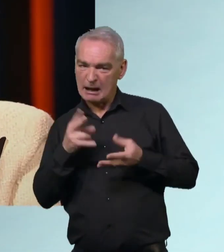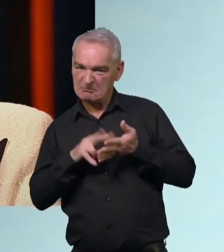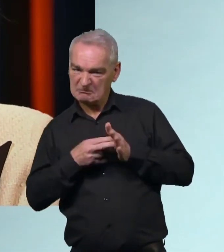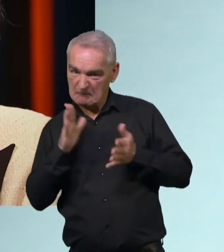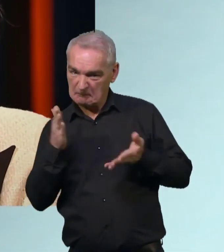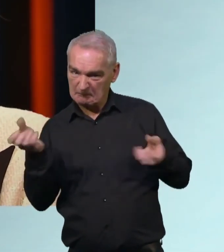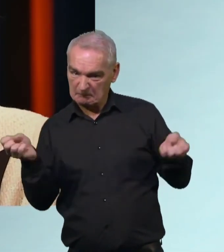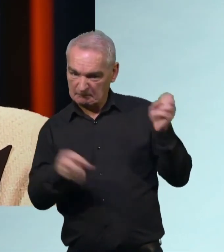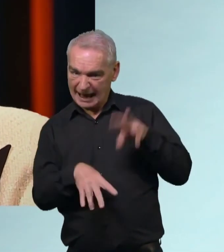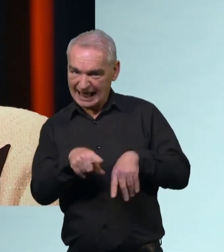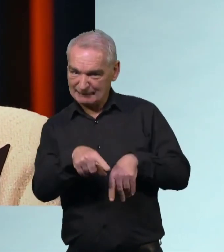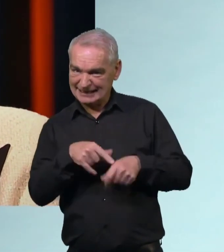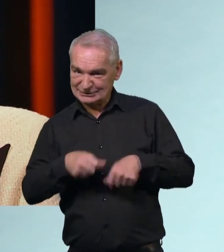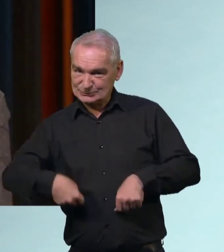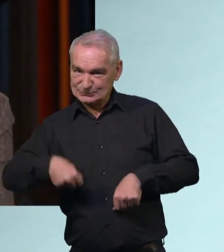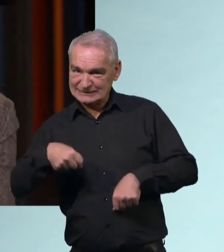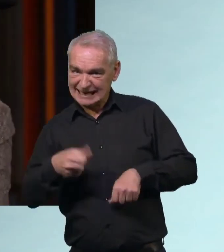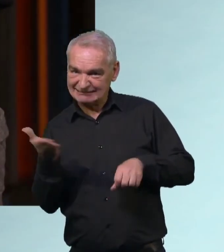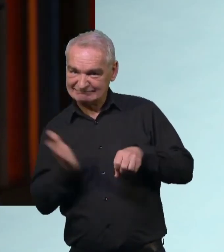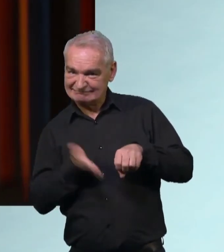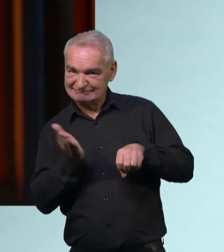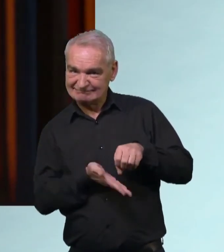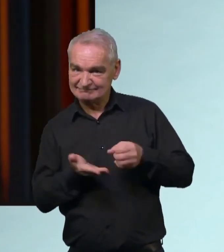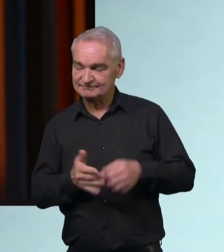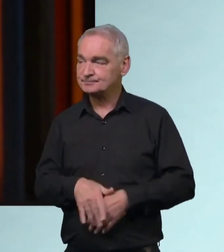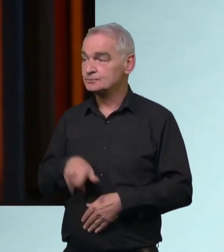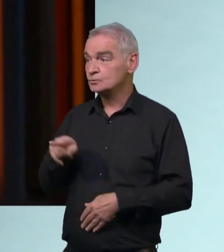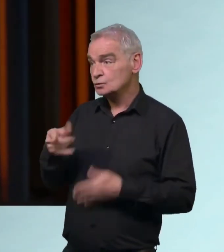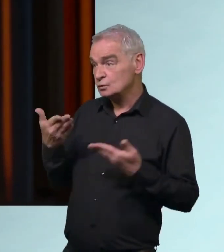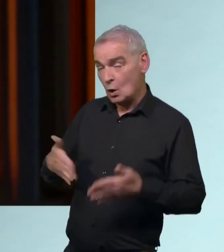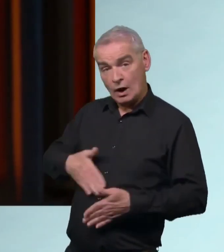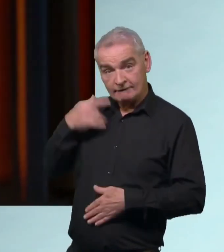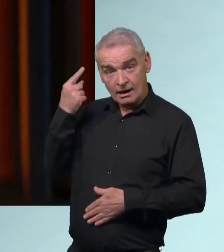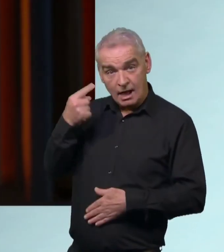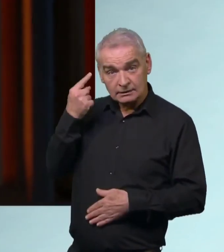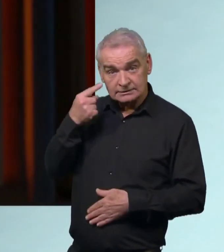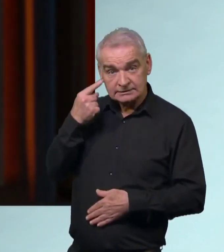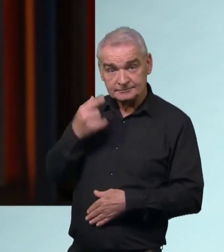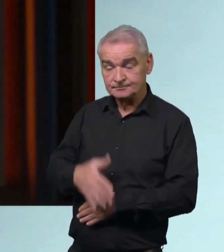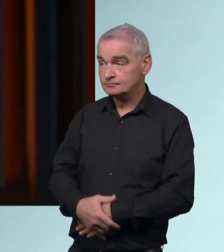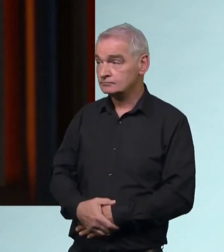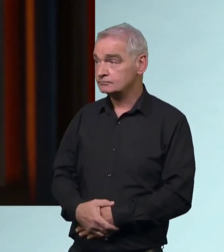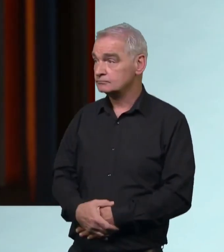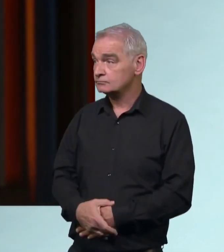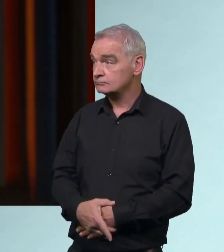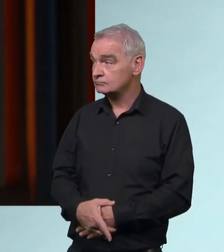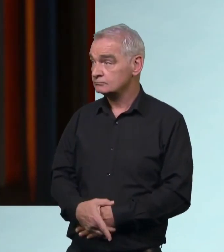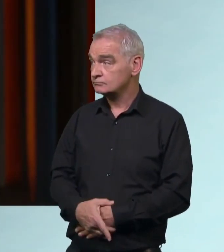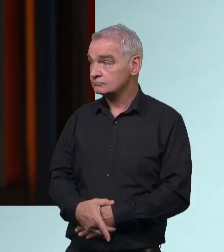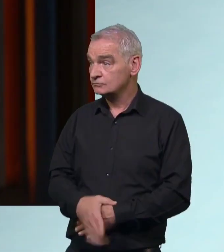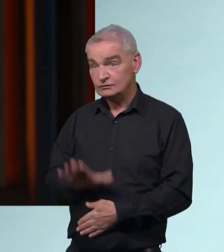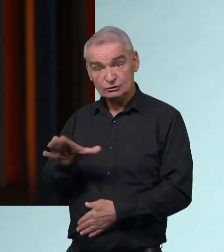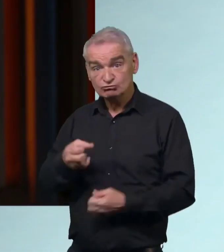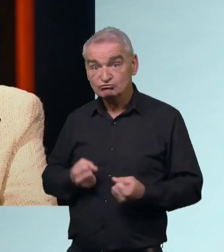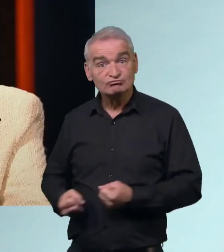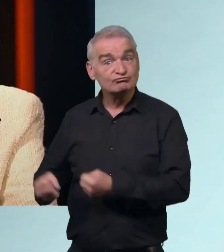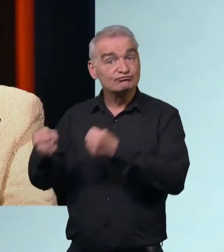not. So you're living in London. Mm-hmm. And do you ever drive around